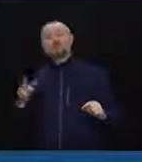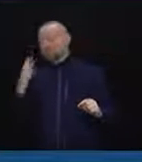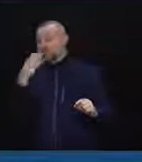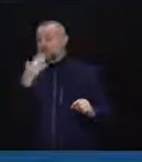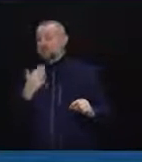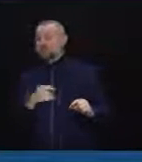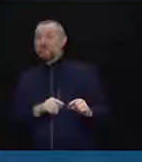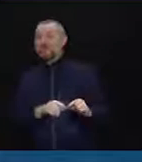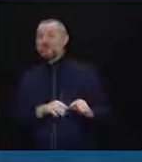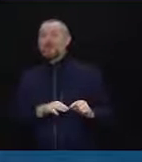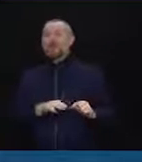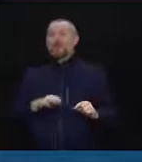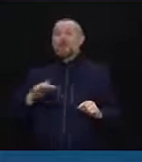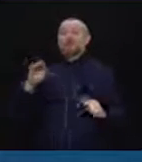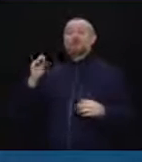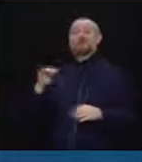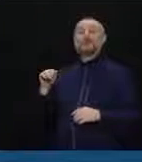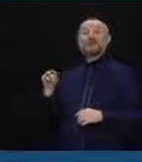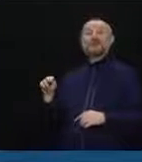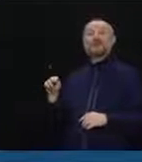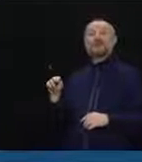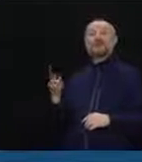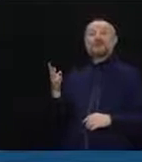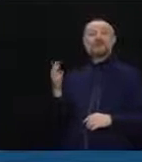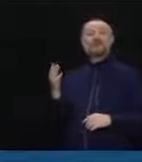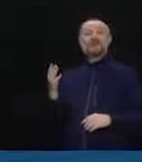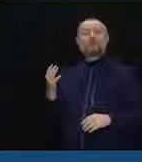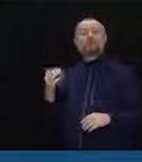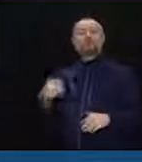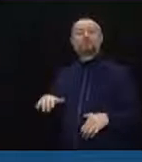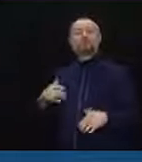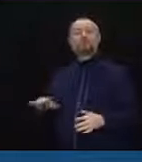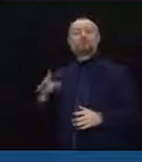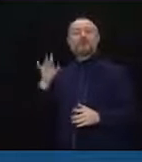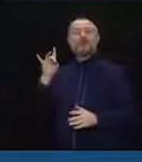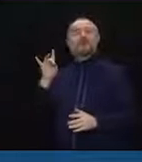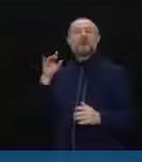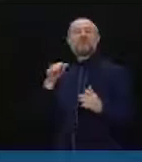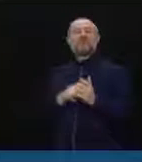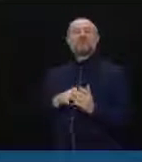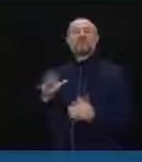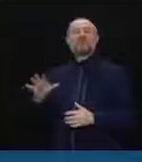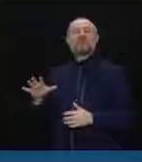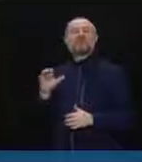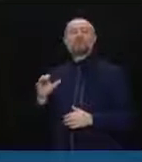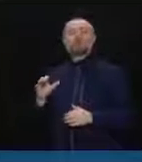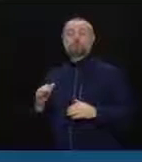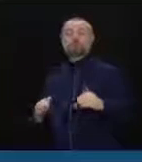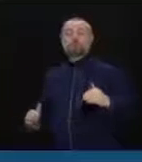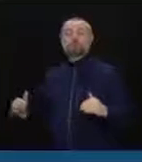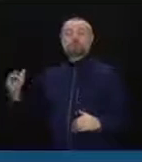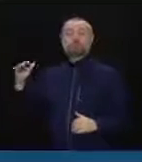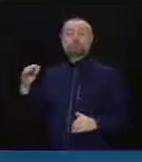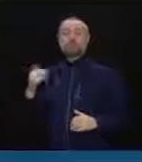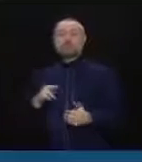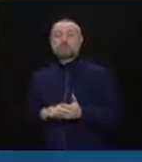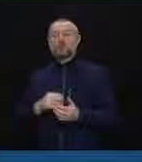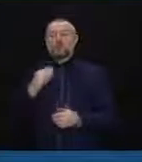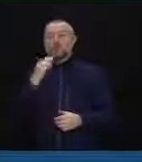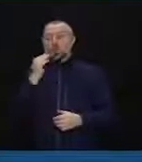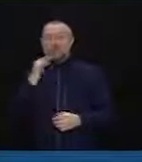January 14th, we had 8,500 nursing home cases. Thank God they're coming down. They're still down considerably,